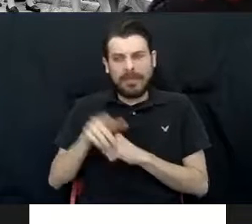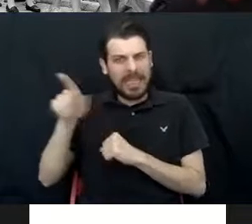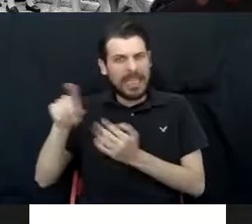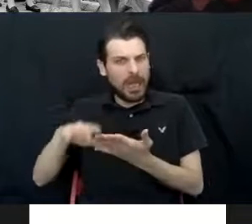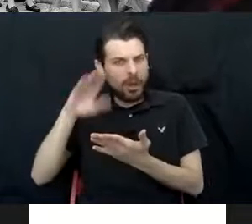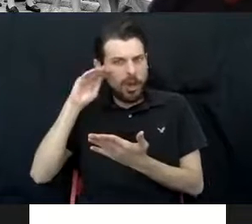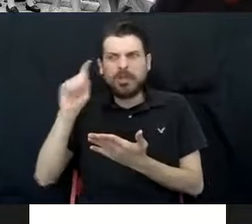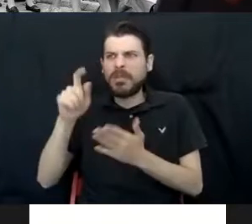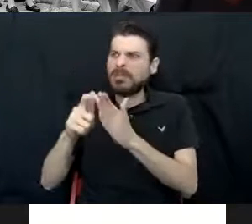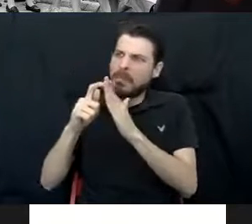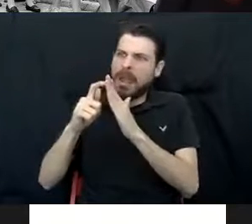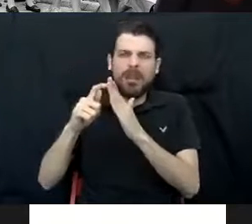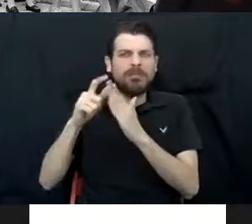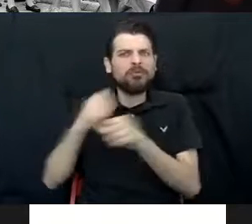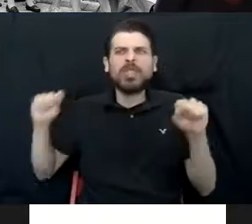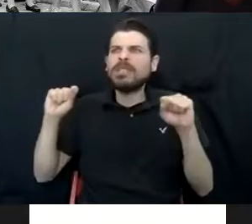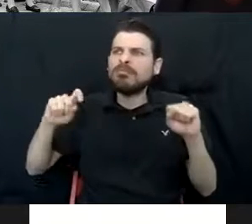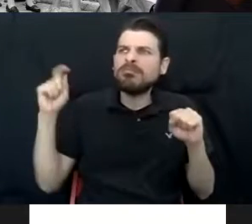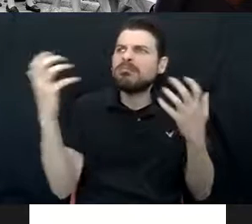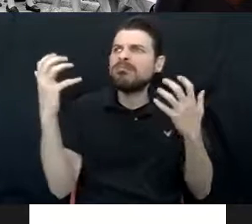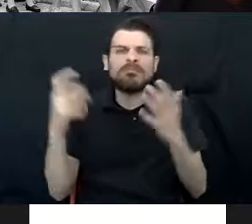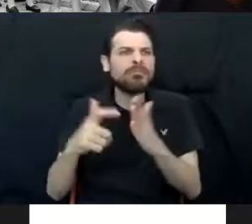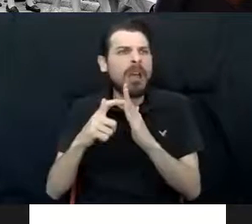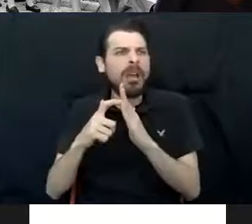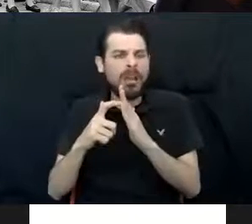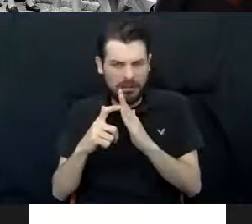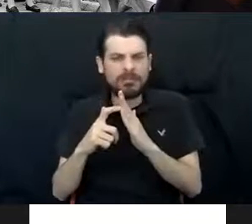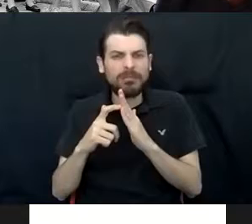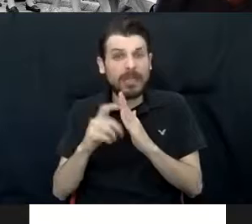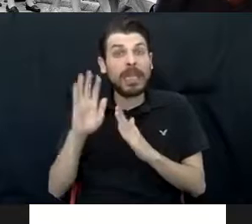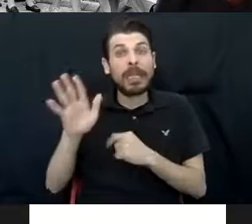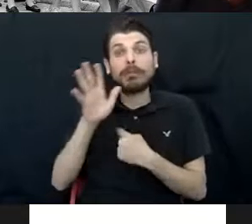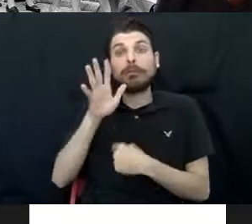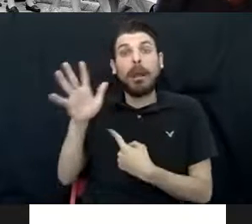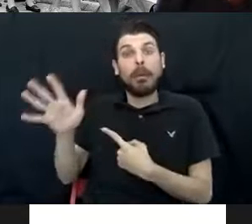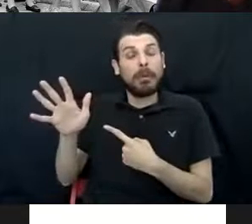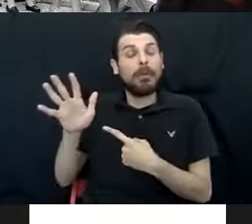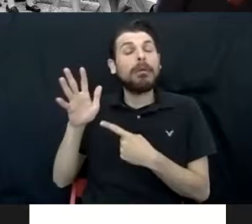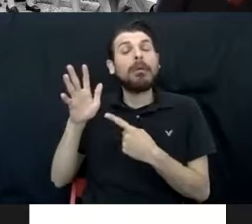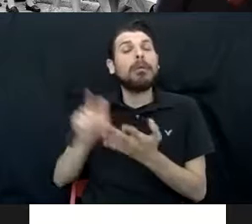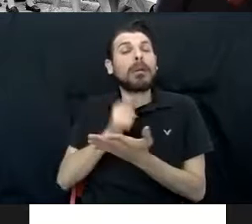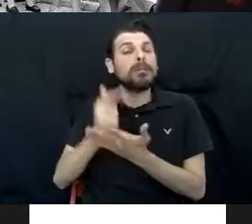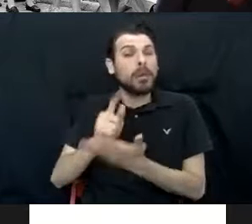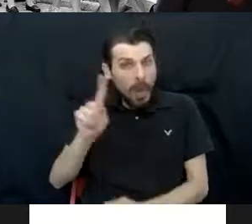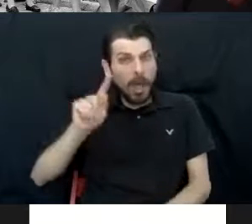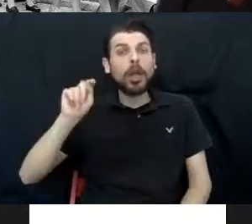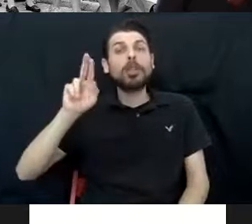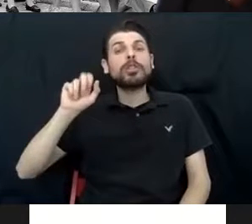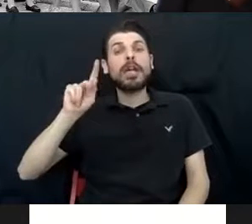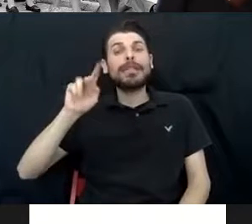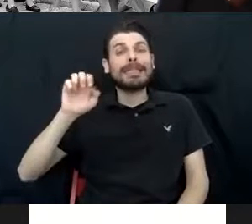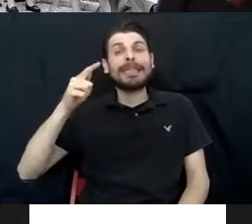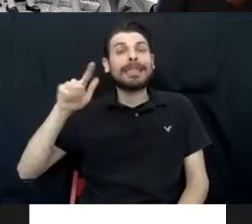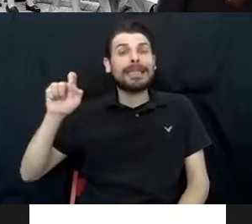life. His grandmother had graduated from Tuskegee Institute, a historically Black